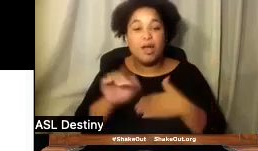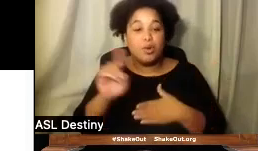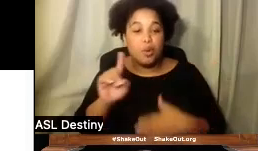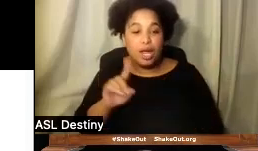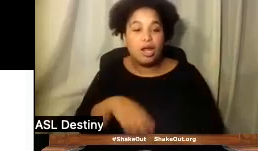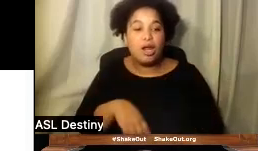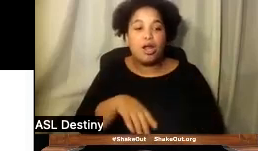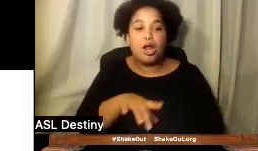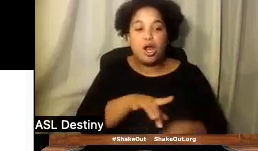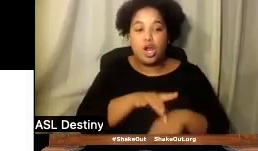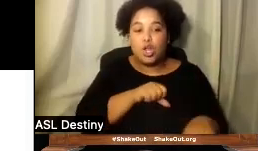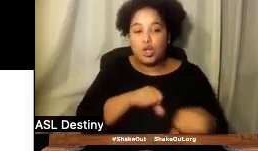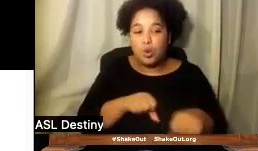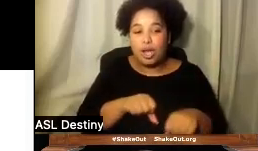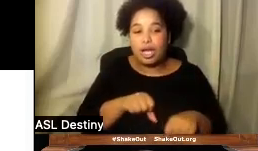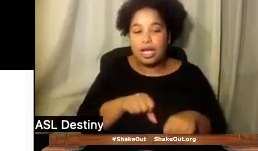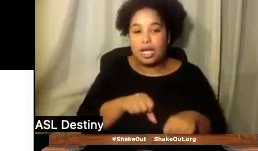earthquakecountry.org/7steps, and in Spanish at